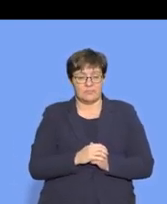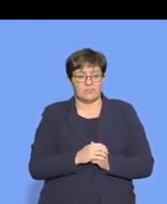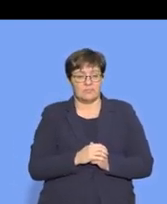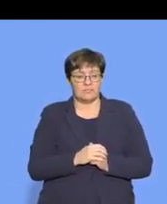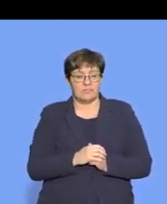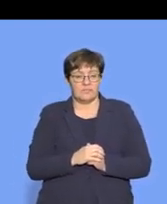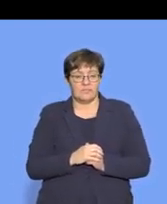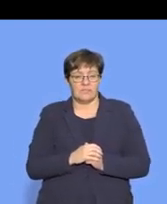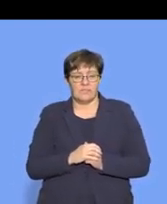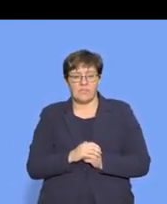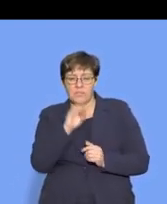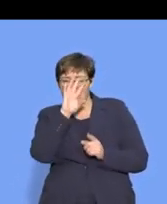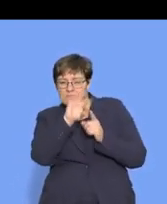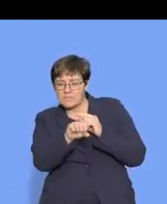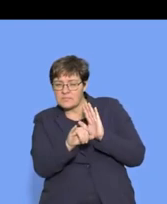can we recognize?